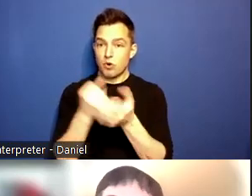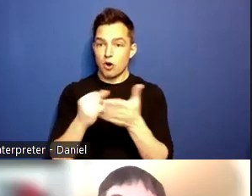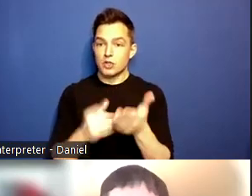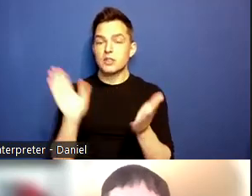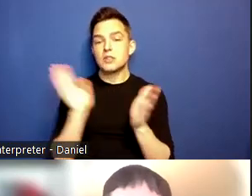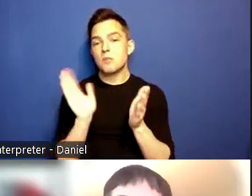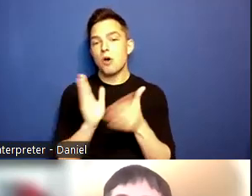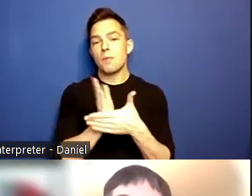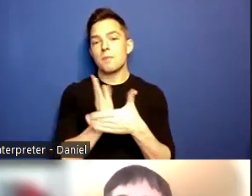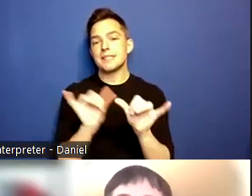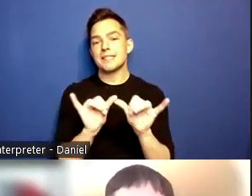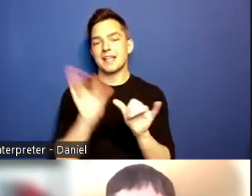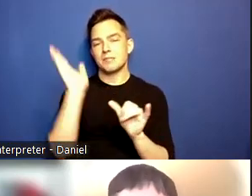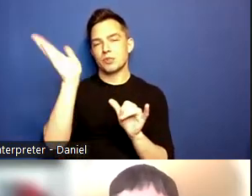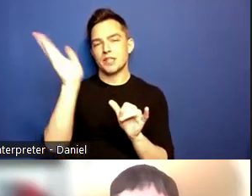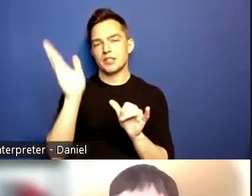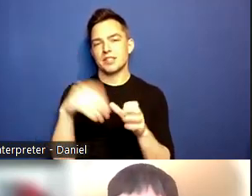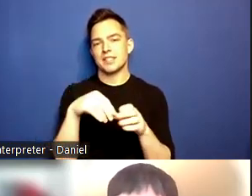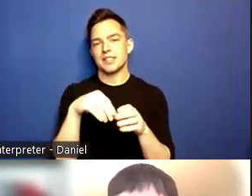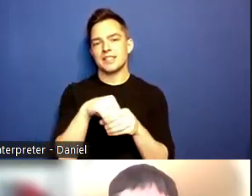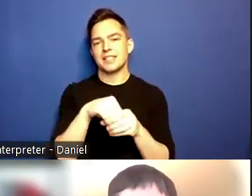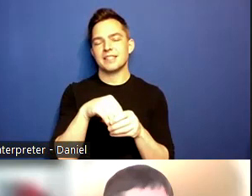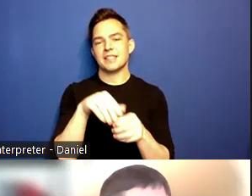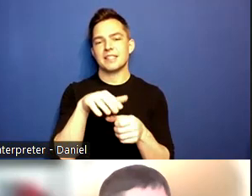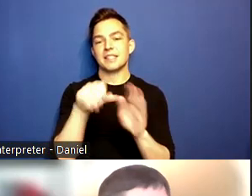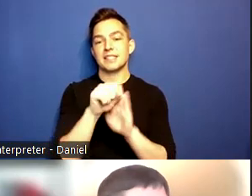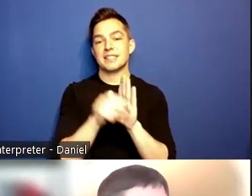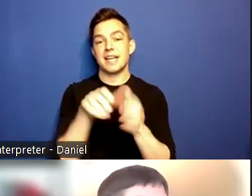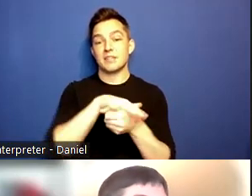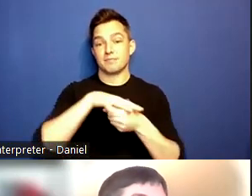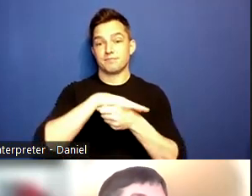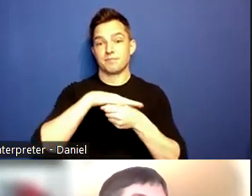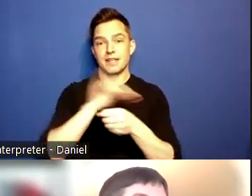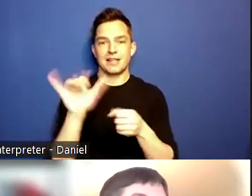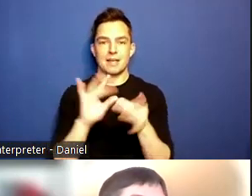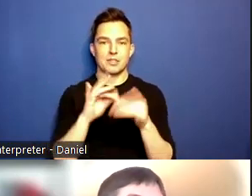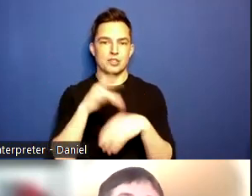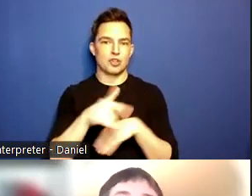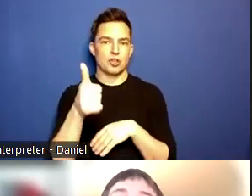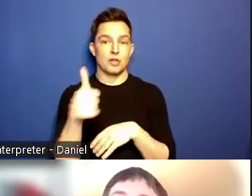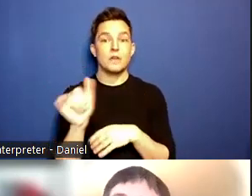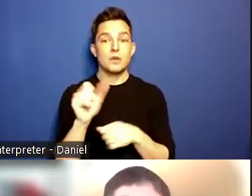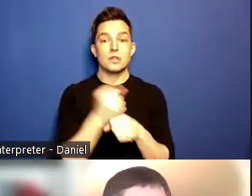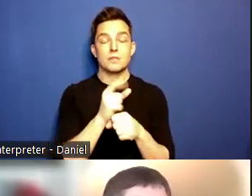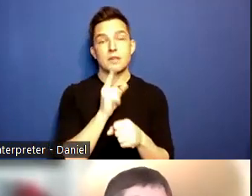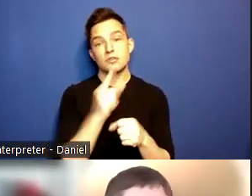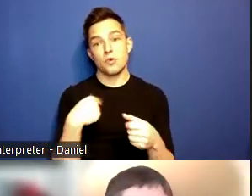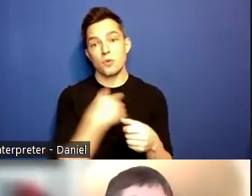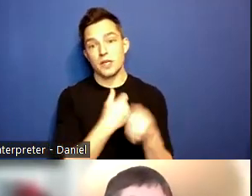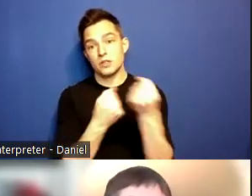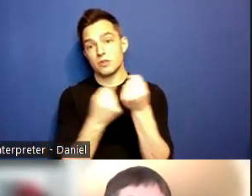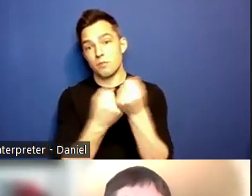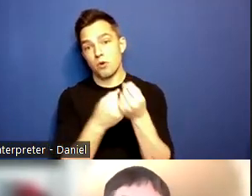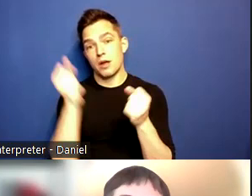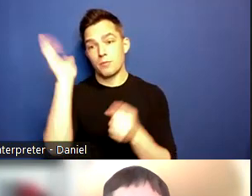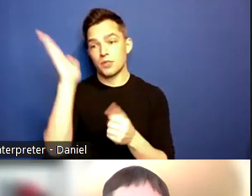mid-sized presenters in the states and jurisdictions I listed earlier, and to make sure that we're supporting presenters in